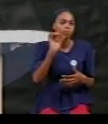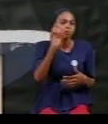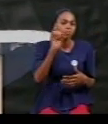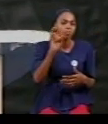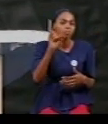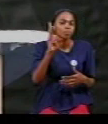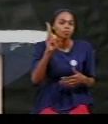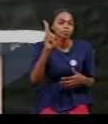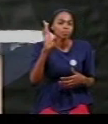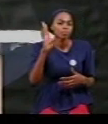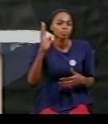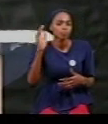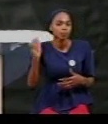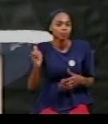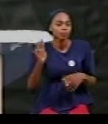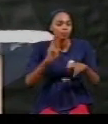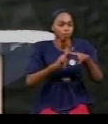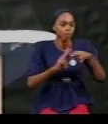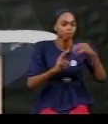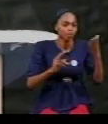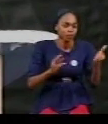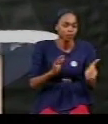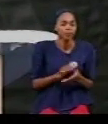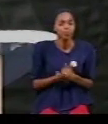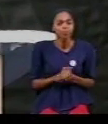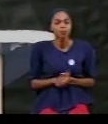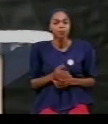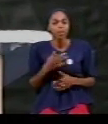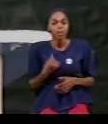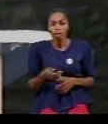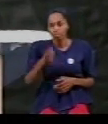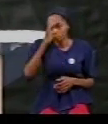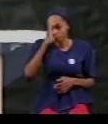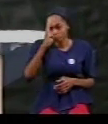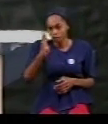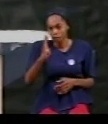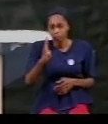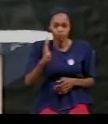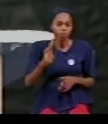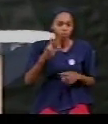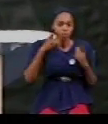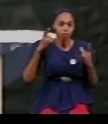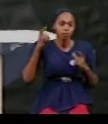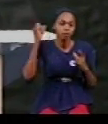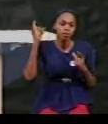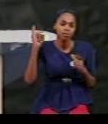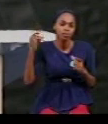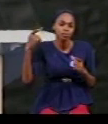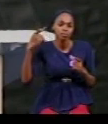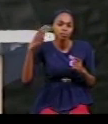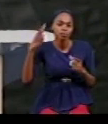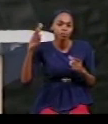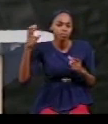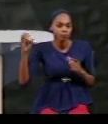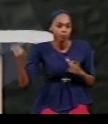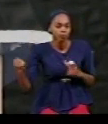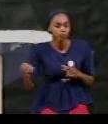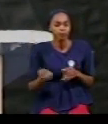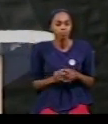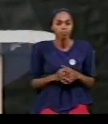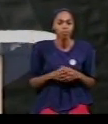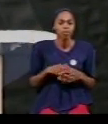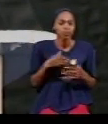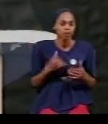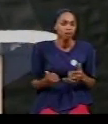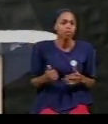is located at the extreme right side when facing the altar. When you face the altar, the extreme right-hand side